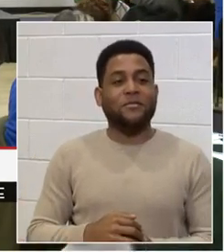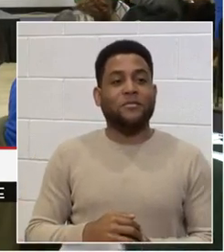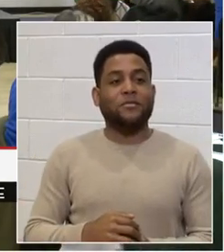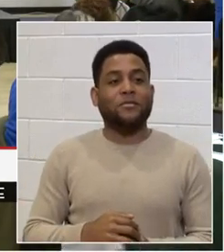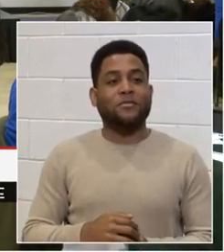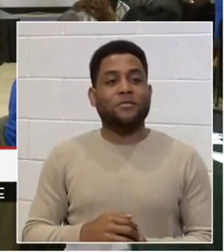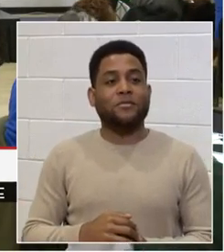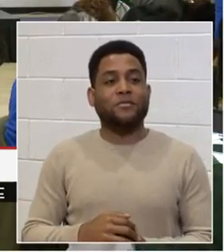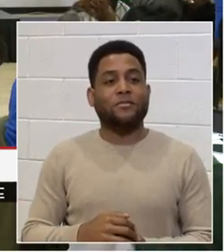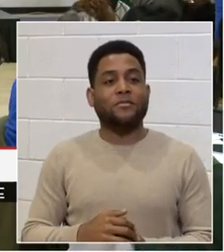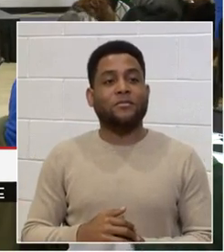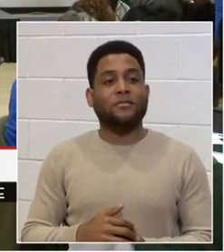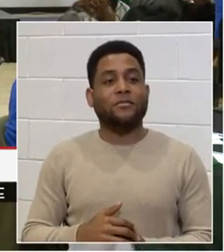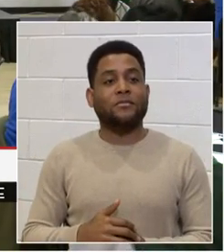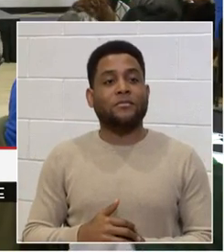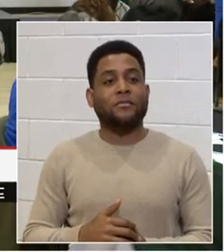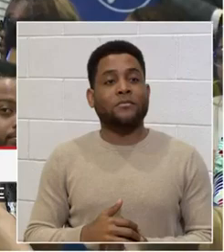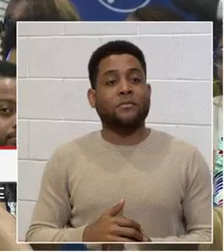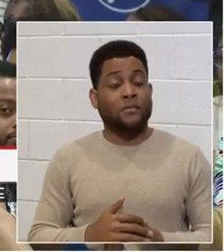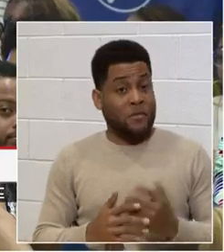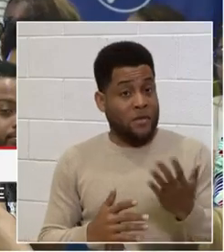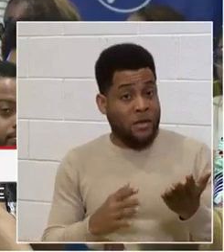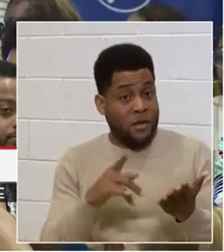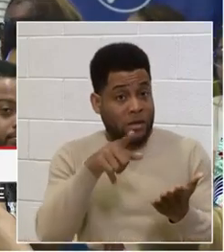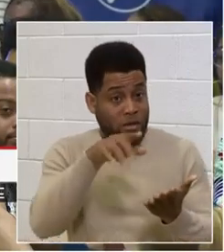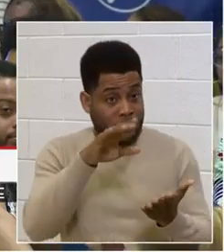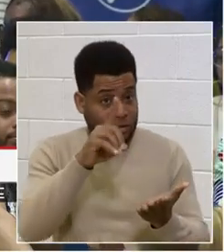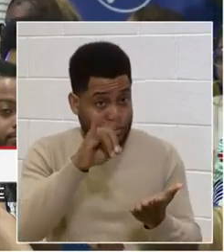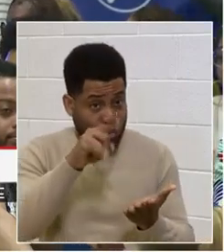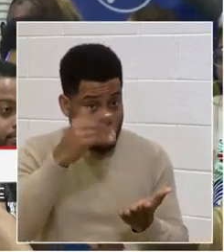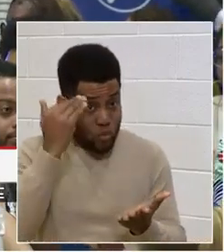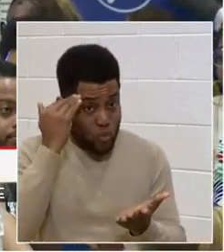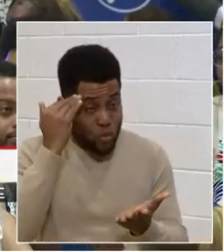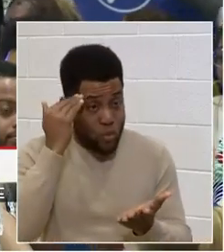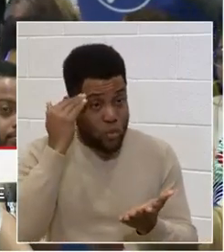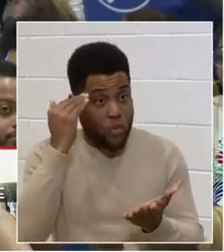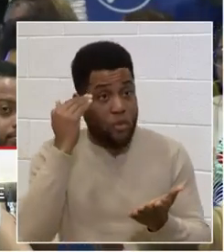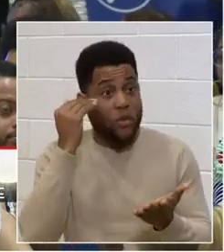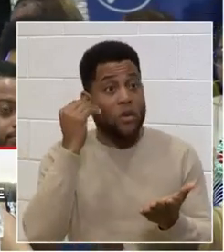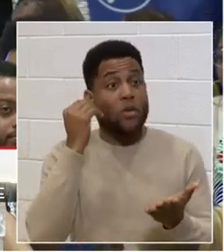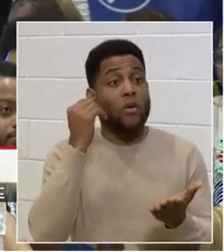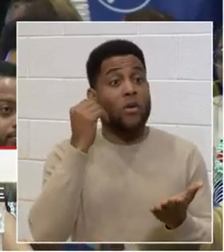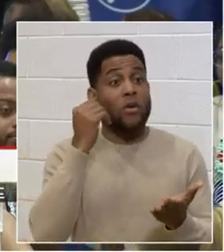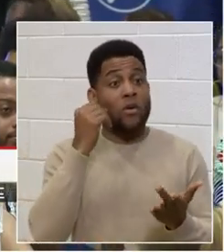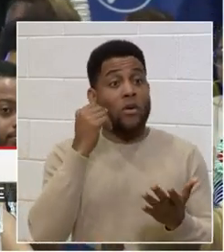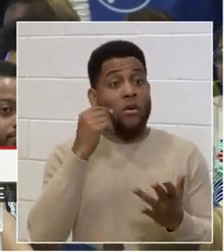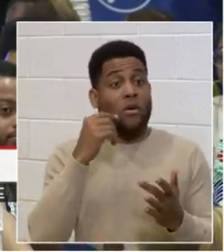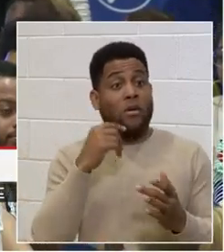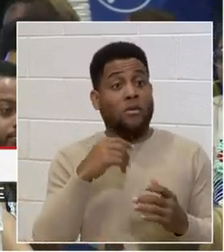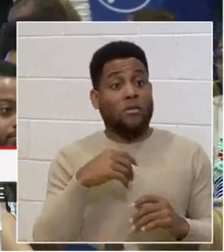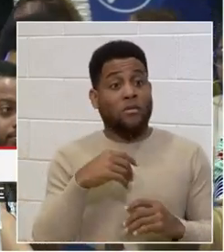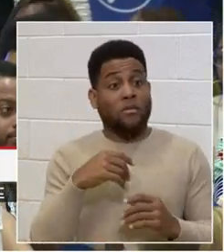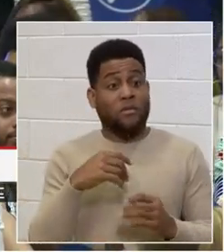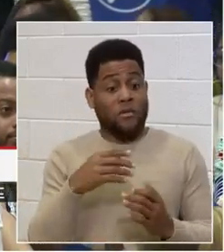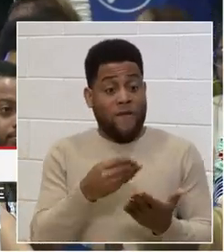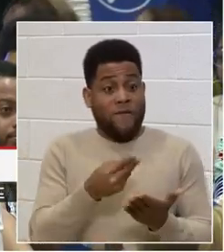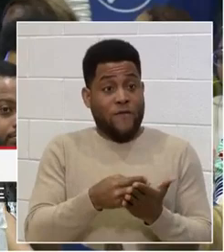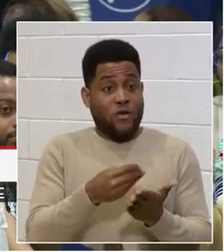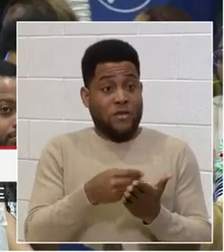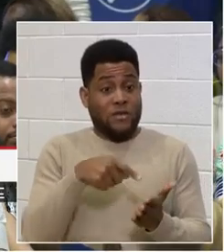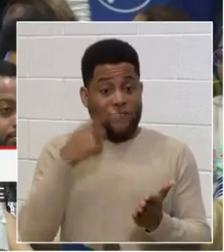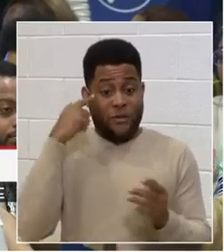Did you know that the per student funding in Washington, D.C. is top 3 in the